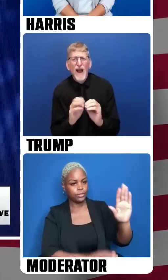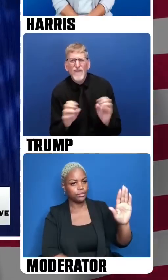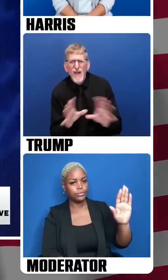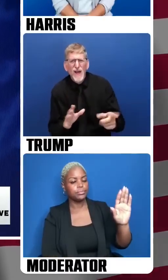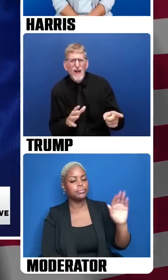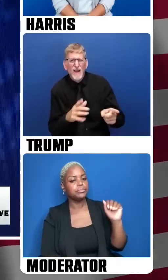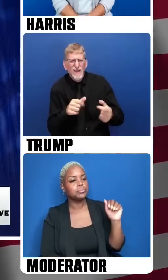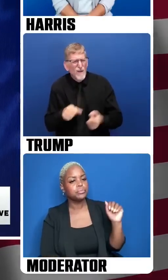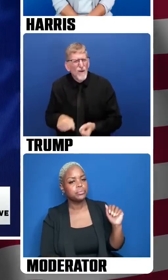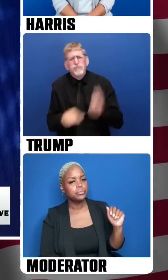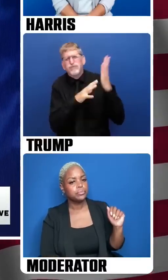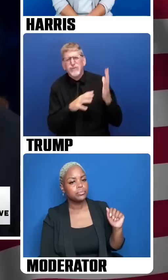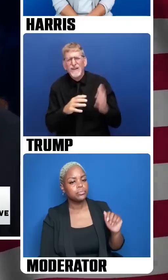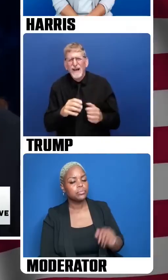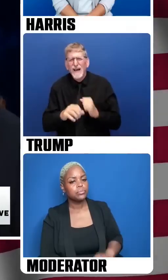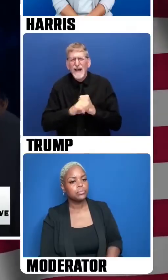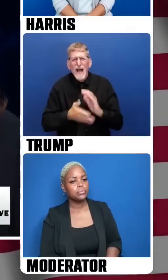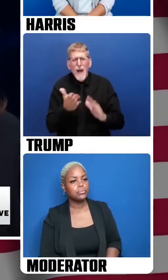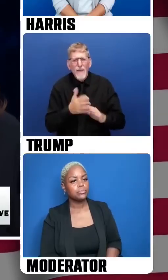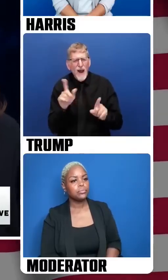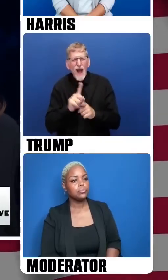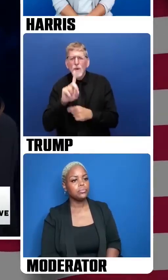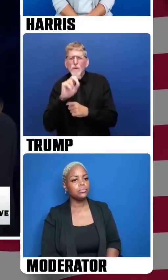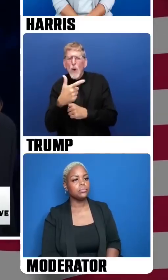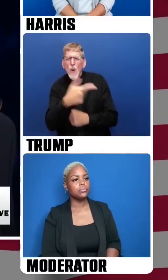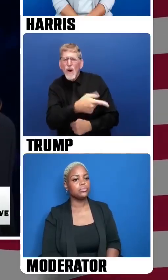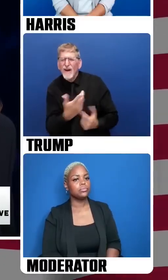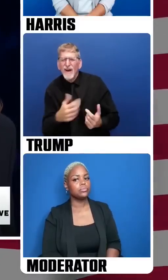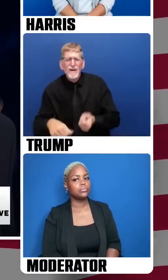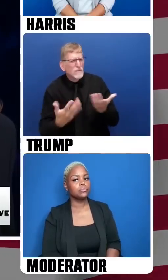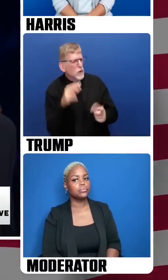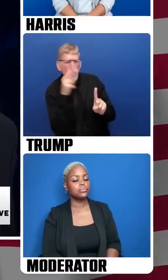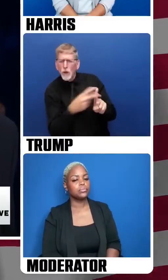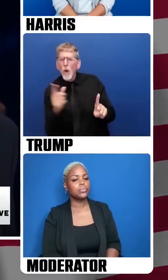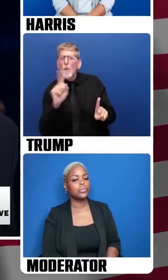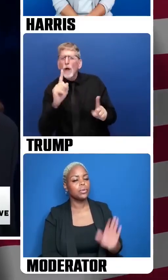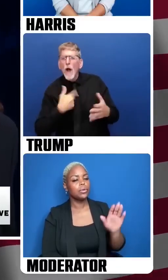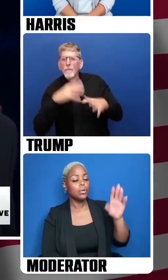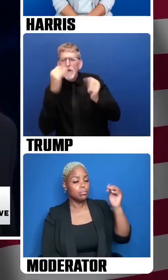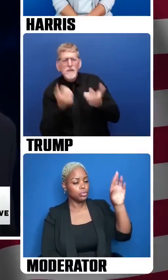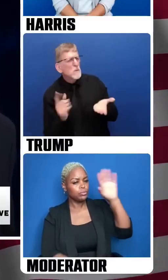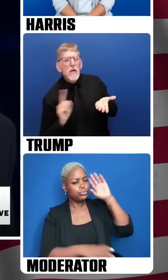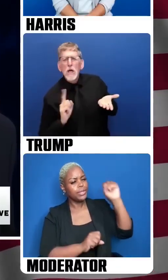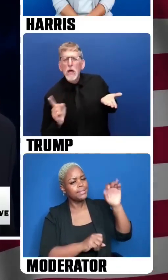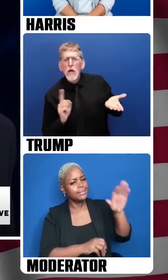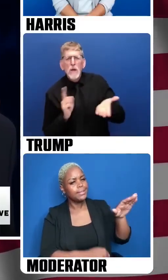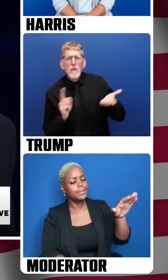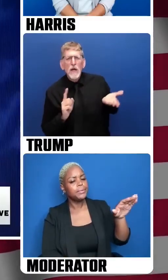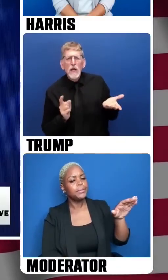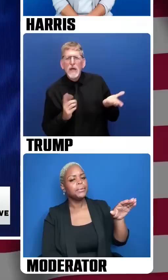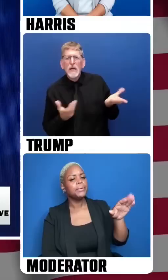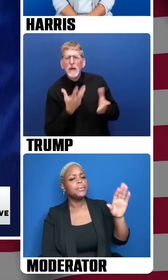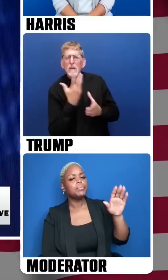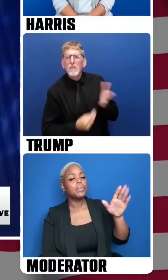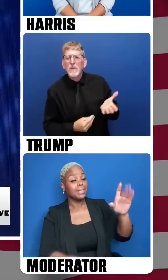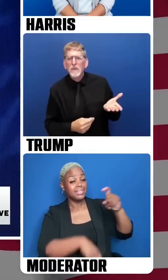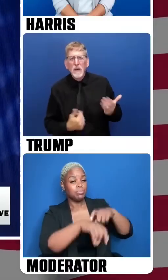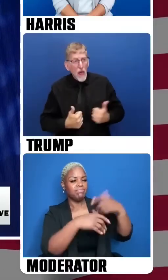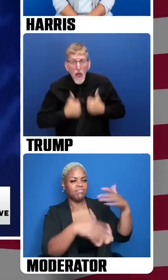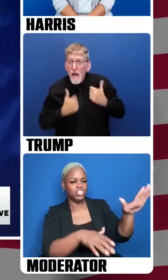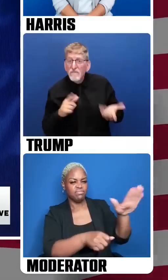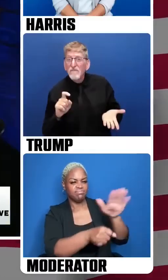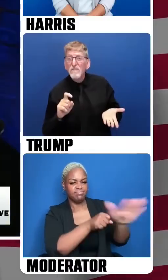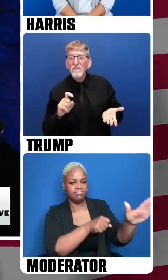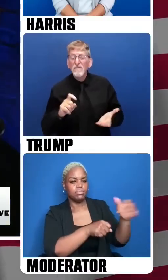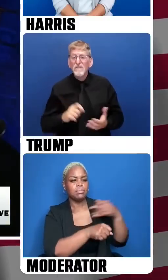even know. Is he our president? But we have a president, Mr. President, that doesn't know he's alive. Your time is up. Just to clarify in the